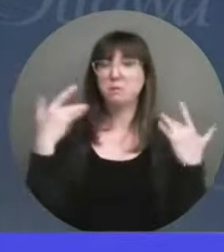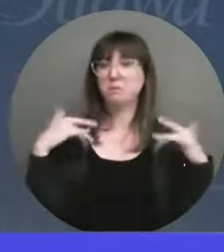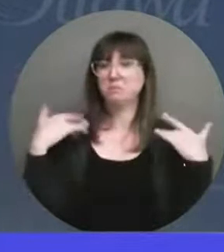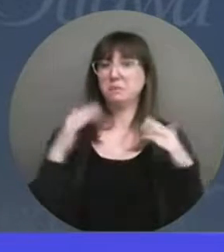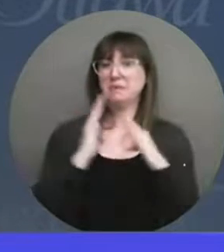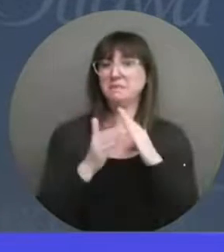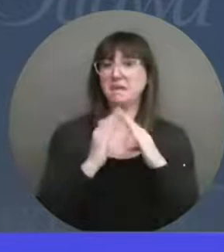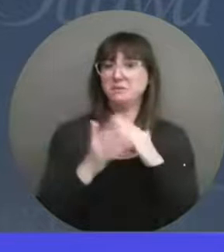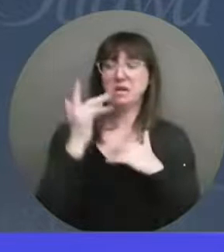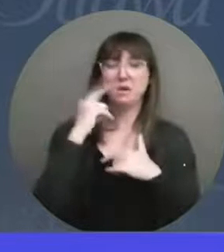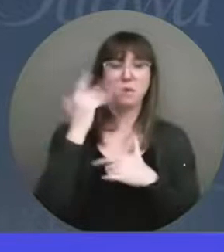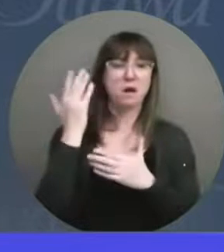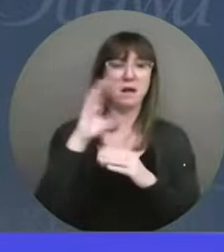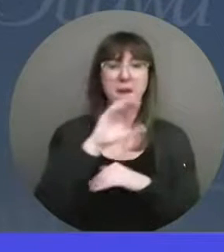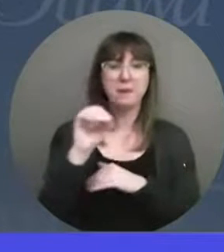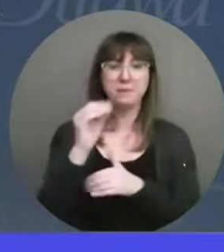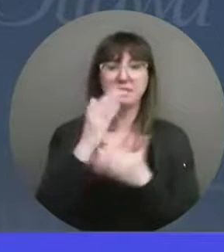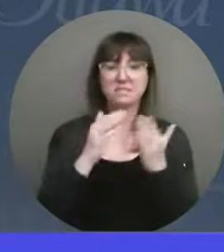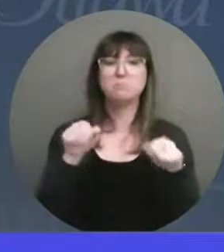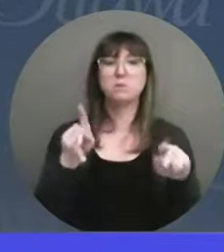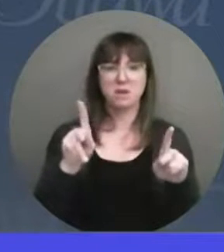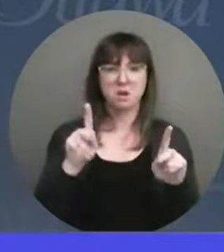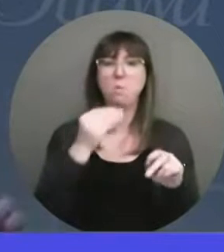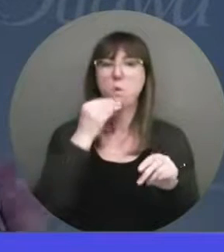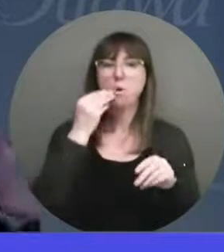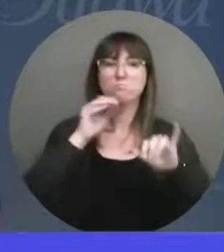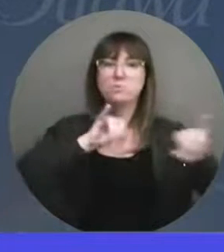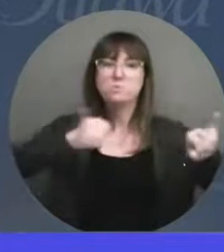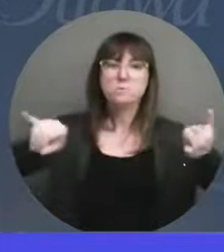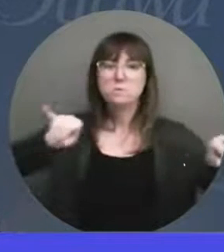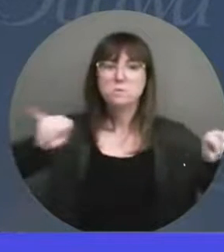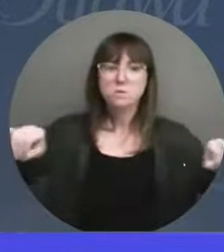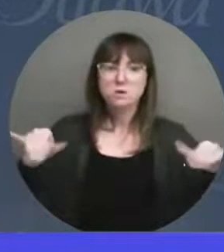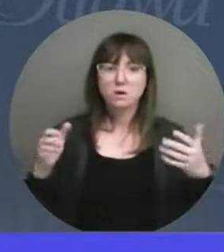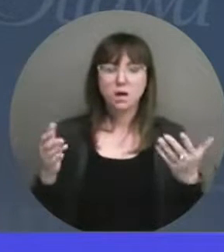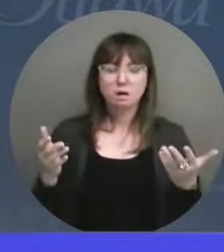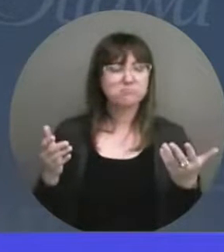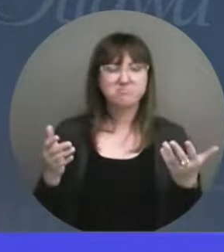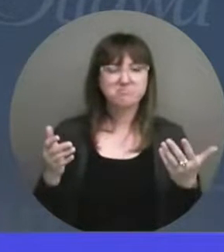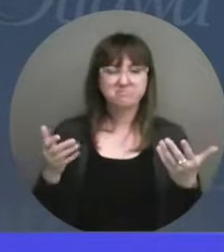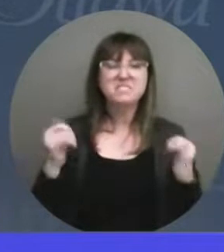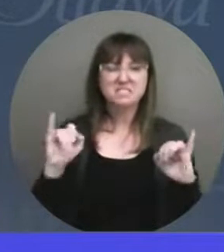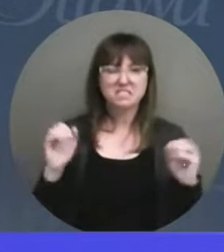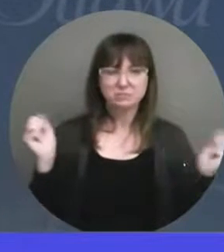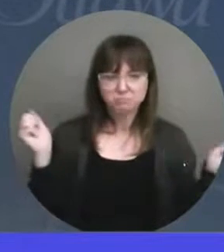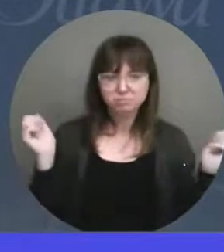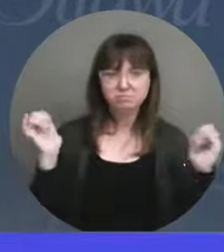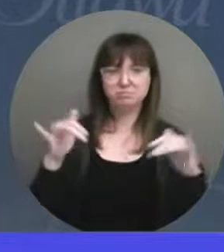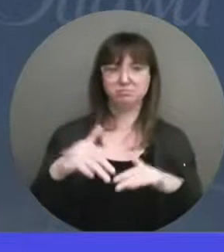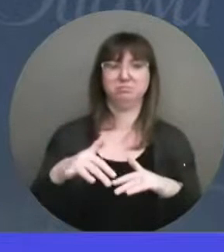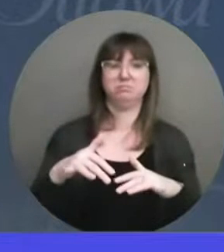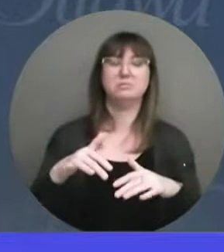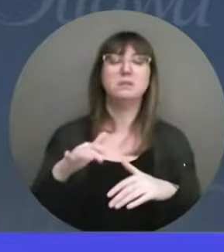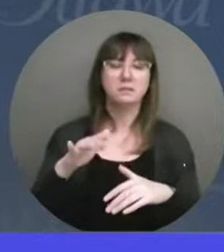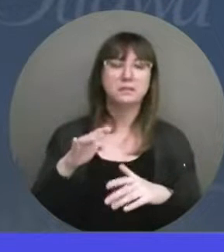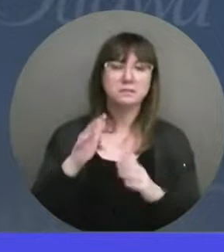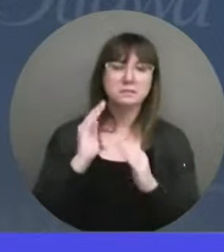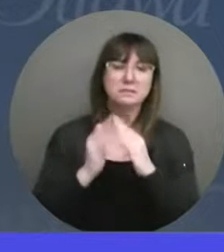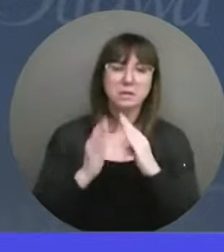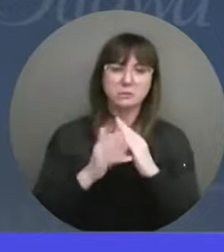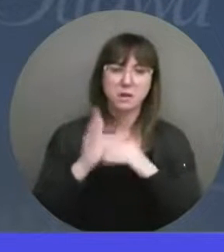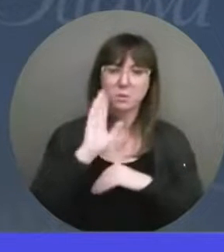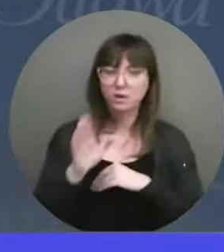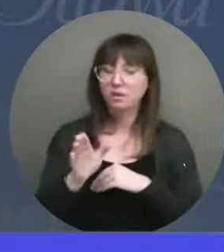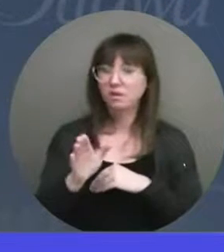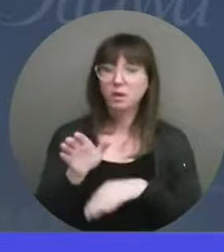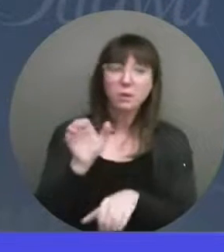decided to allow their employees to work from home, you'll still see massive amounts of people coming into the downtown core, whether it's to